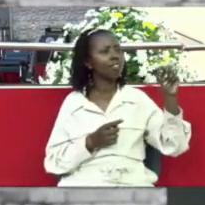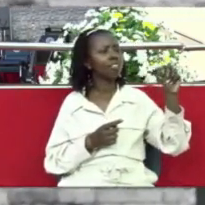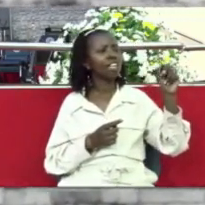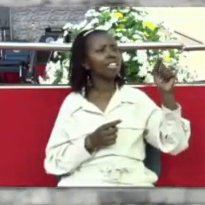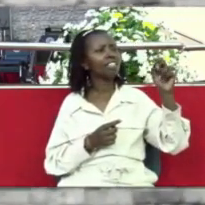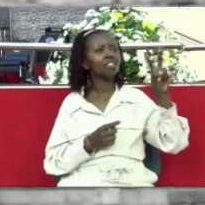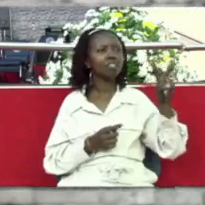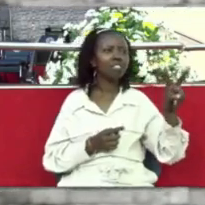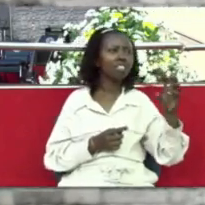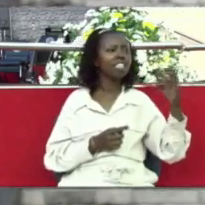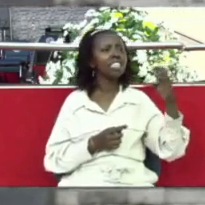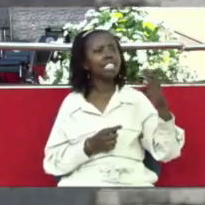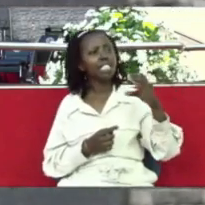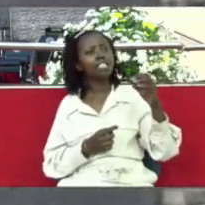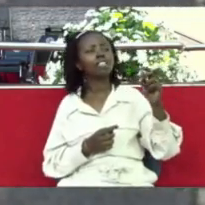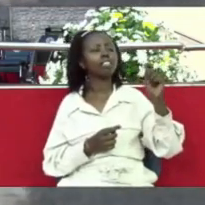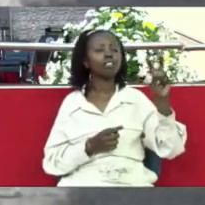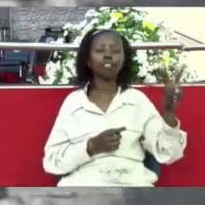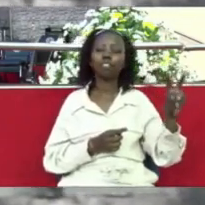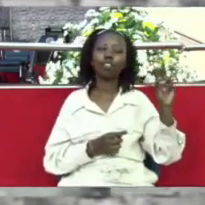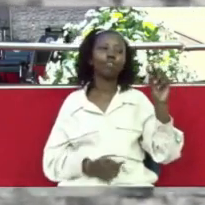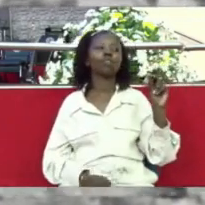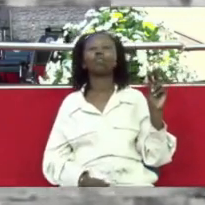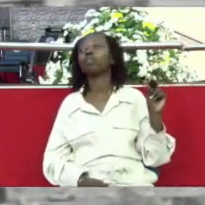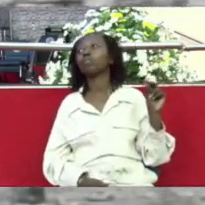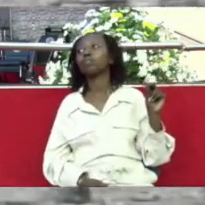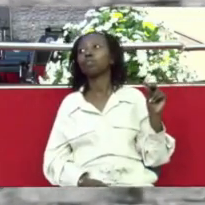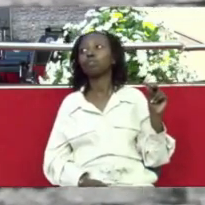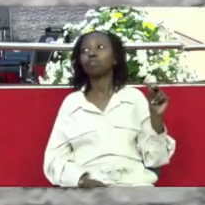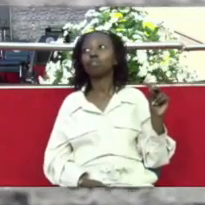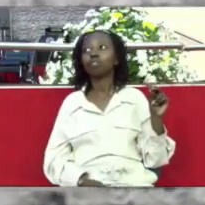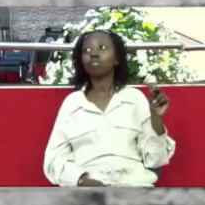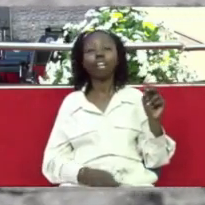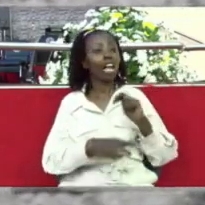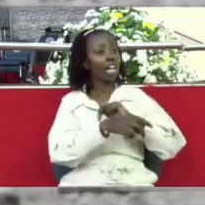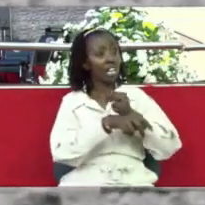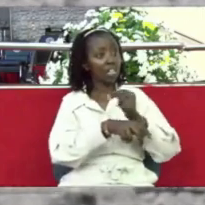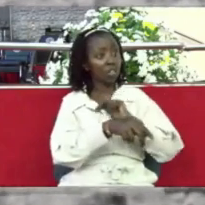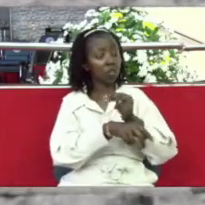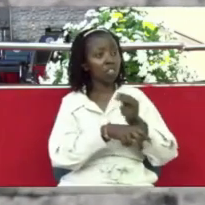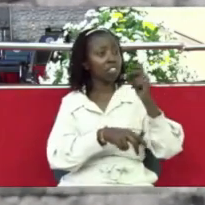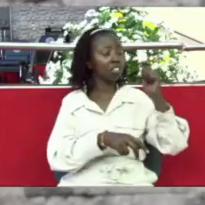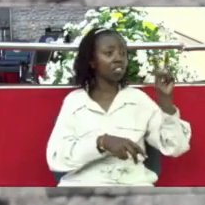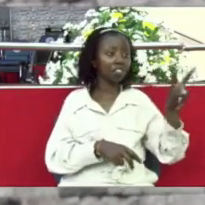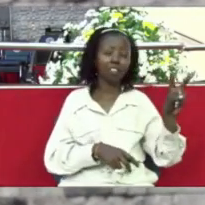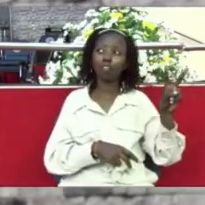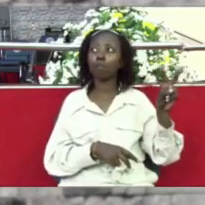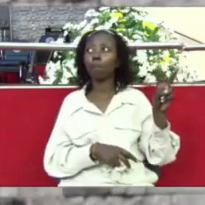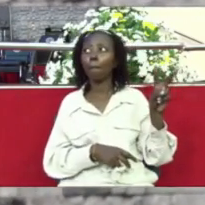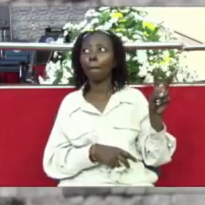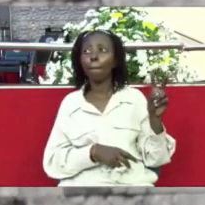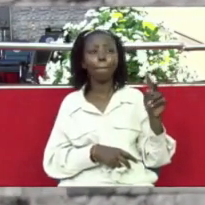Siskize Runinga. There's a few other, huh? Nation,